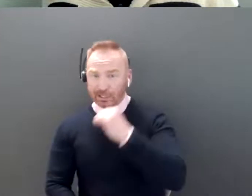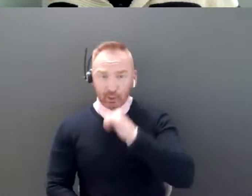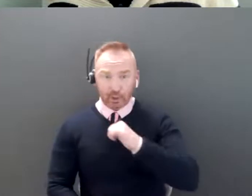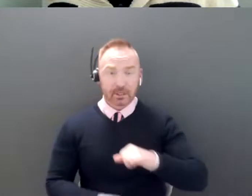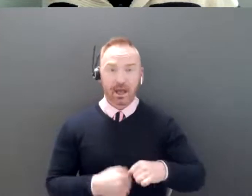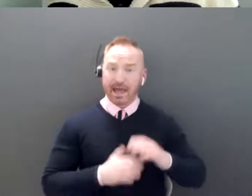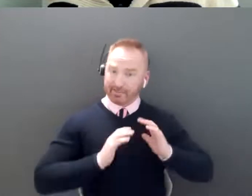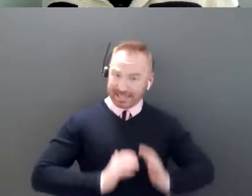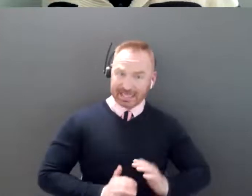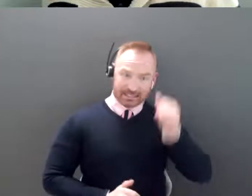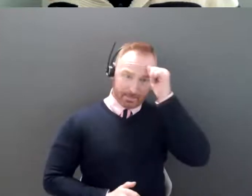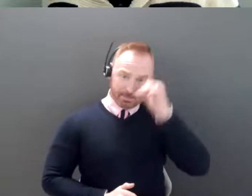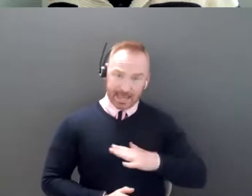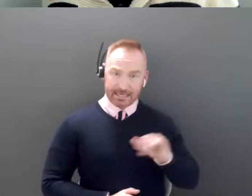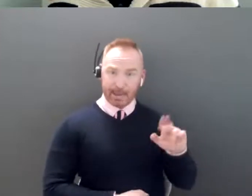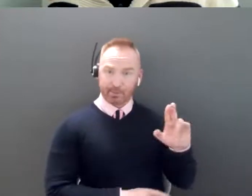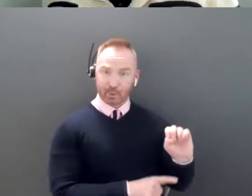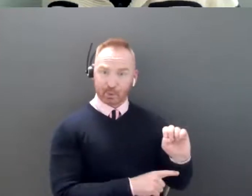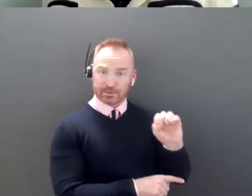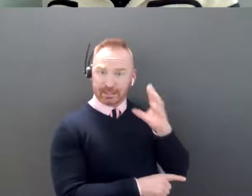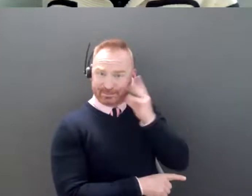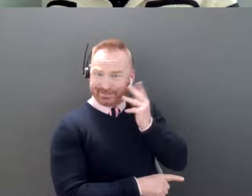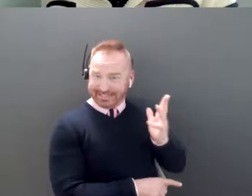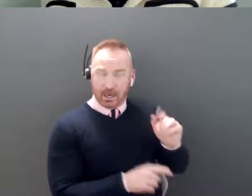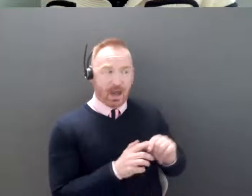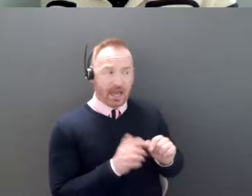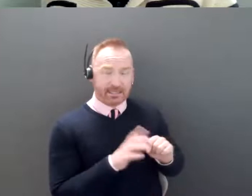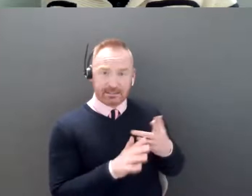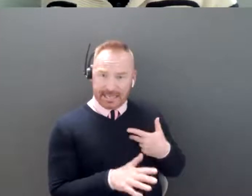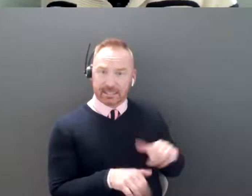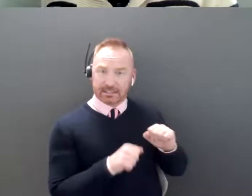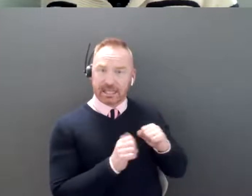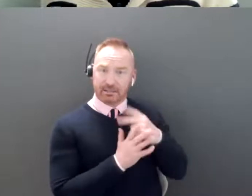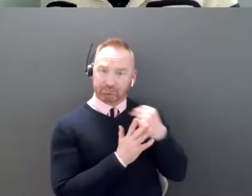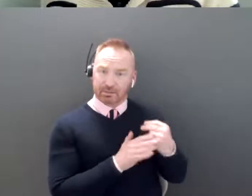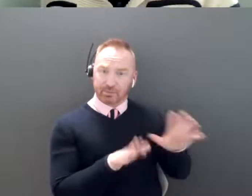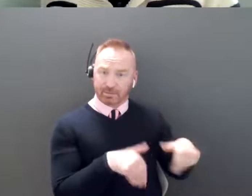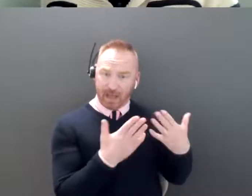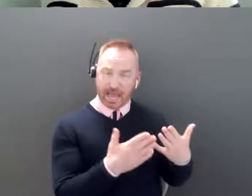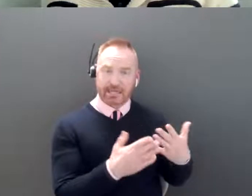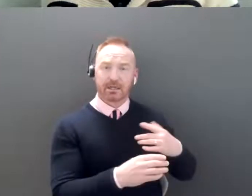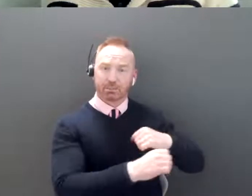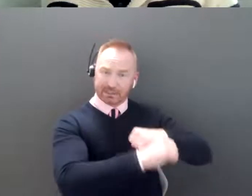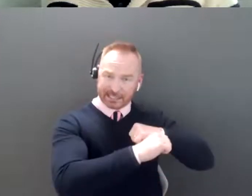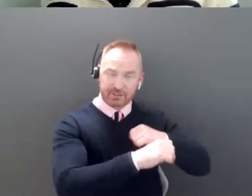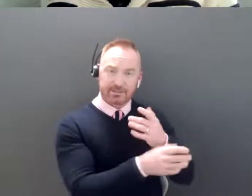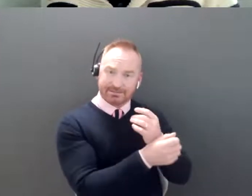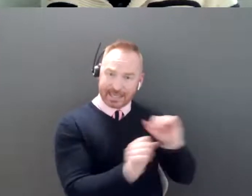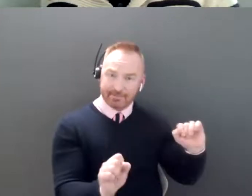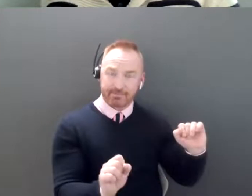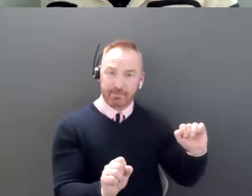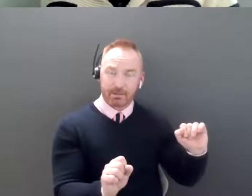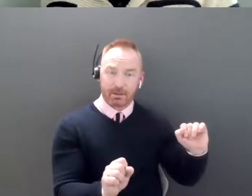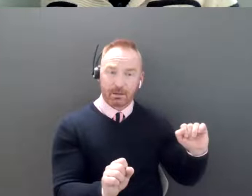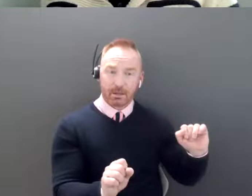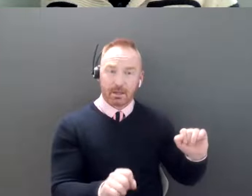I take the same steps in terms of trying to provide appropriate protection and security. But if we're looking at